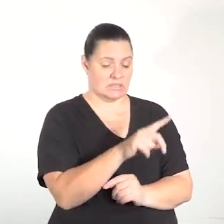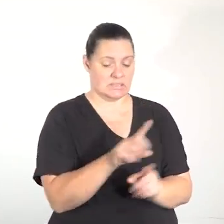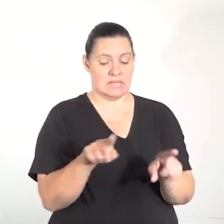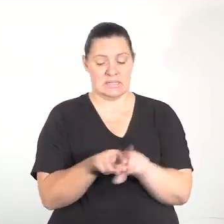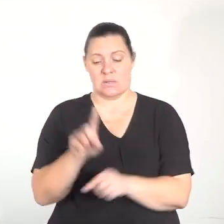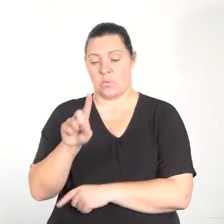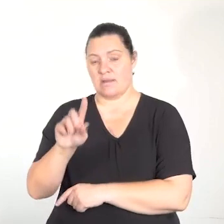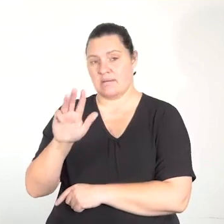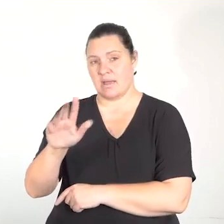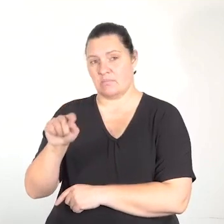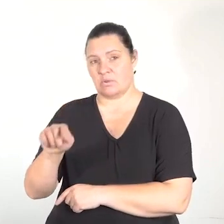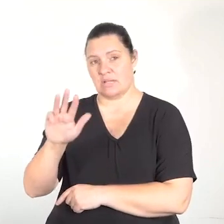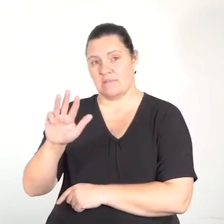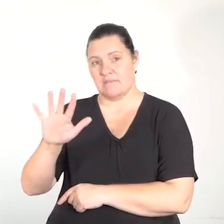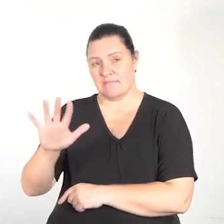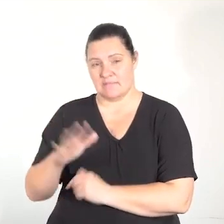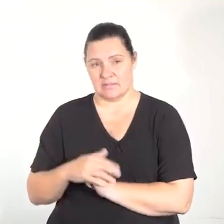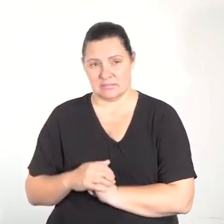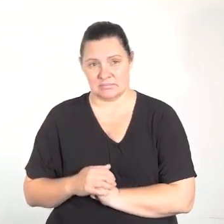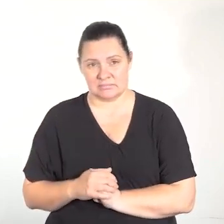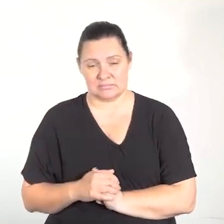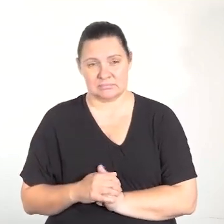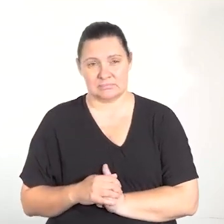1 pound is to